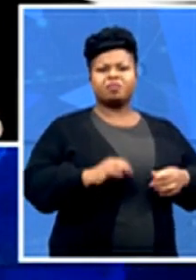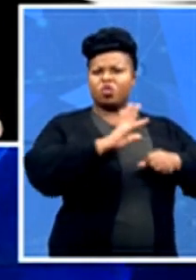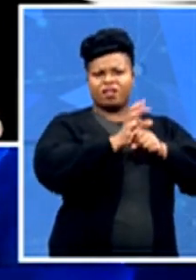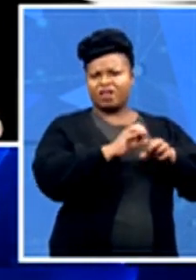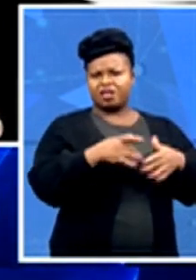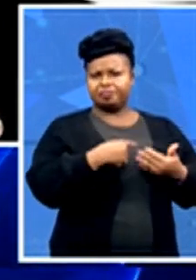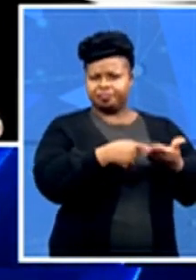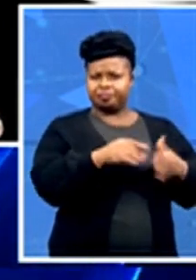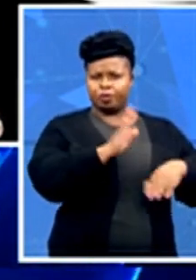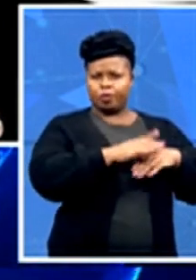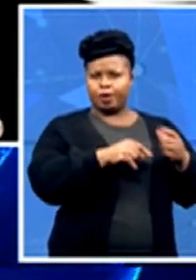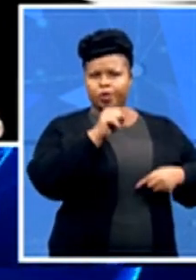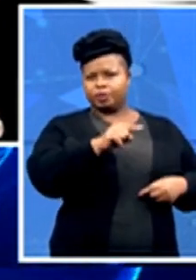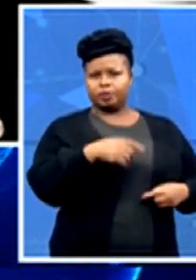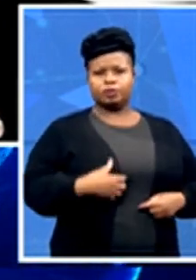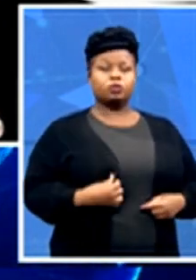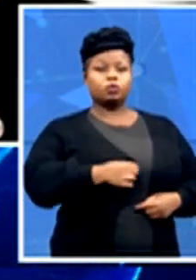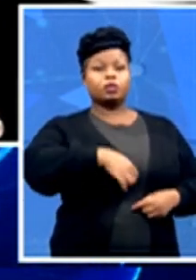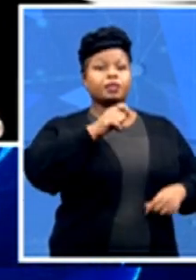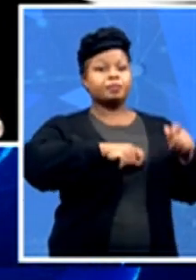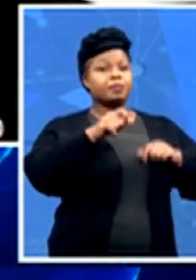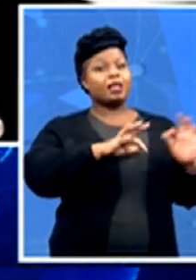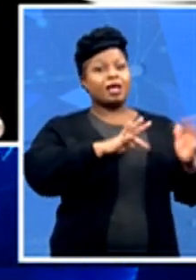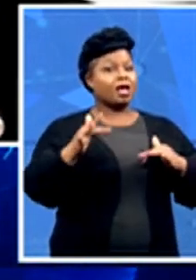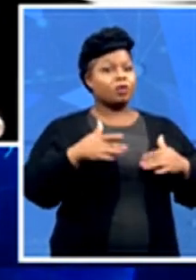how people can cope with the after effects?